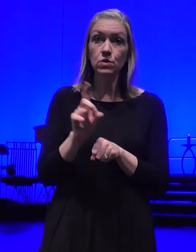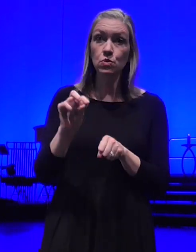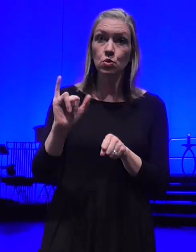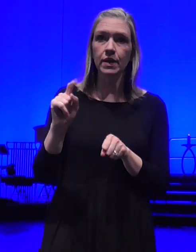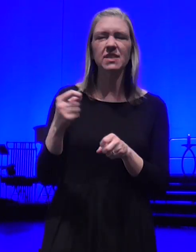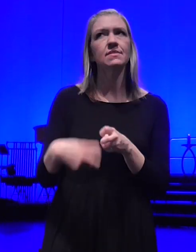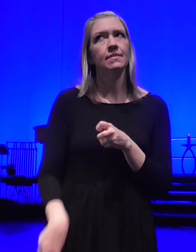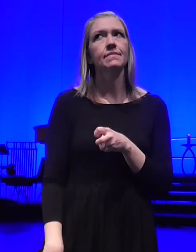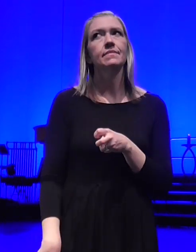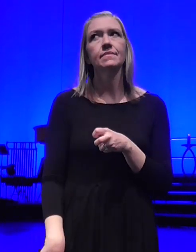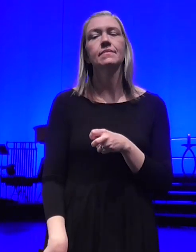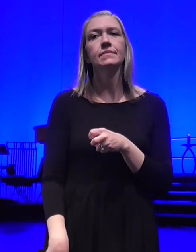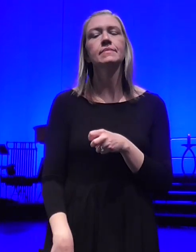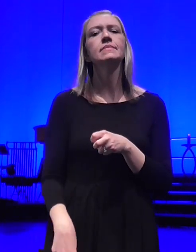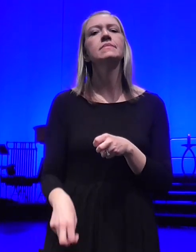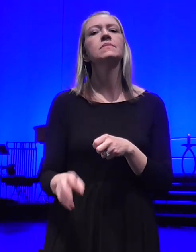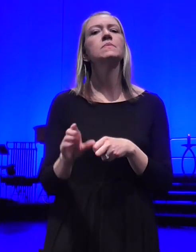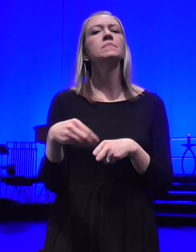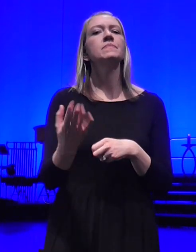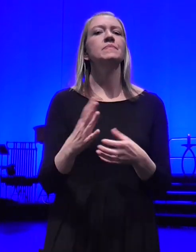At one time,